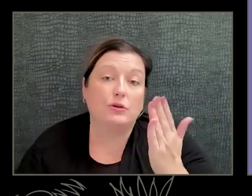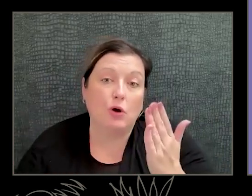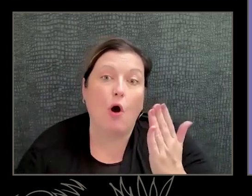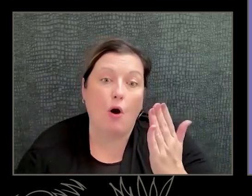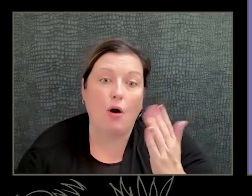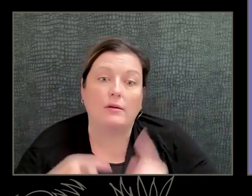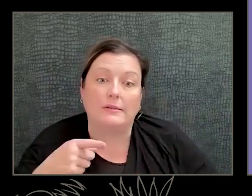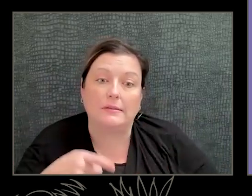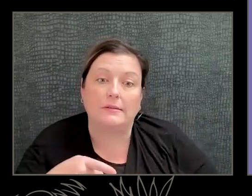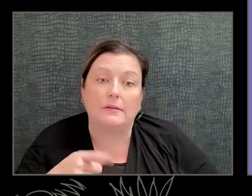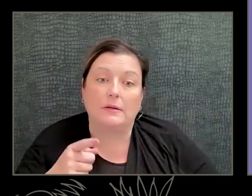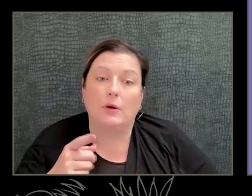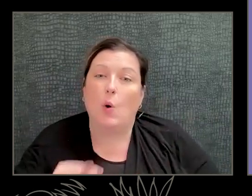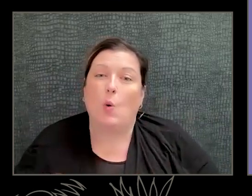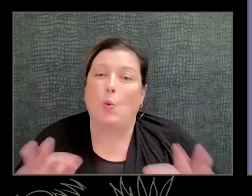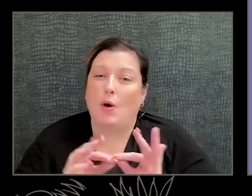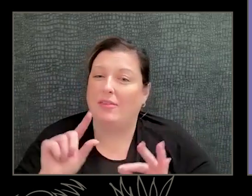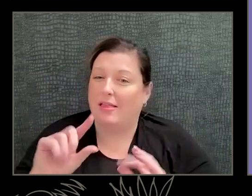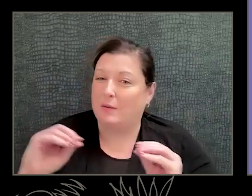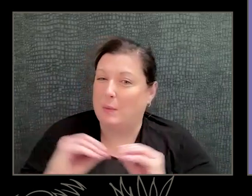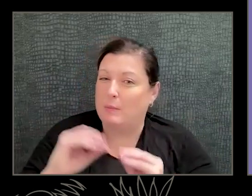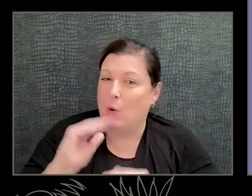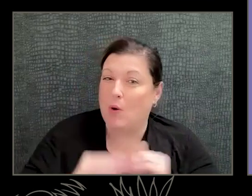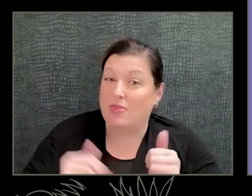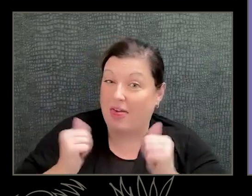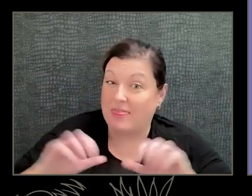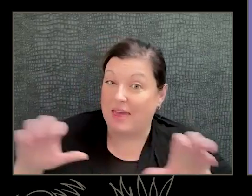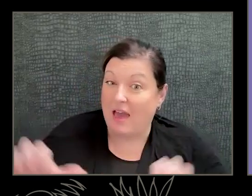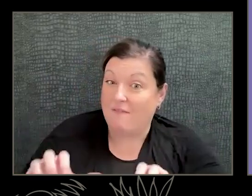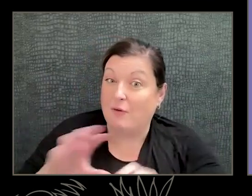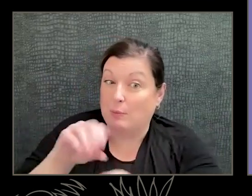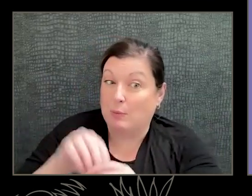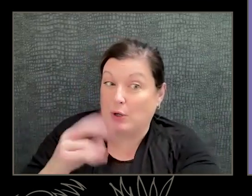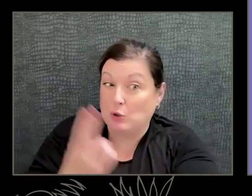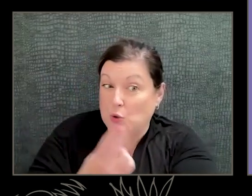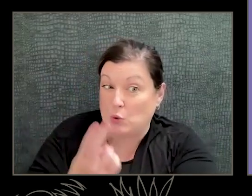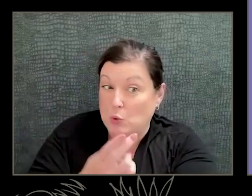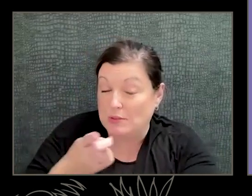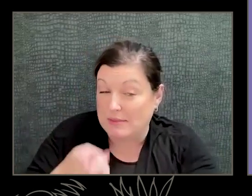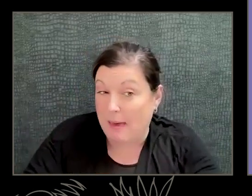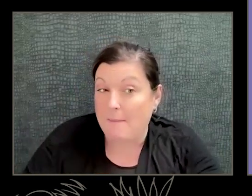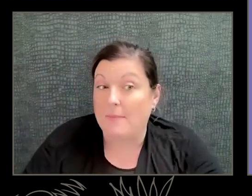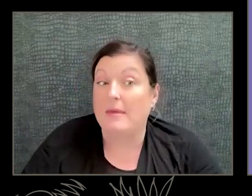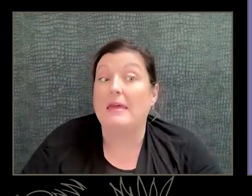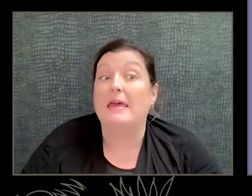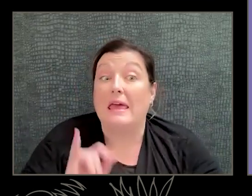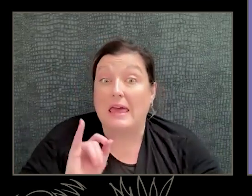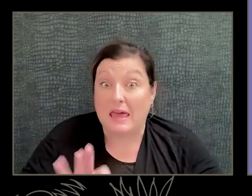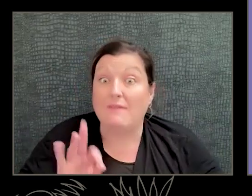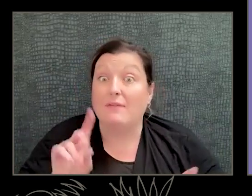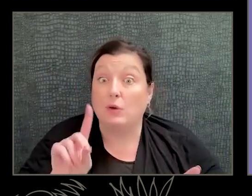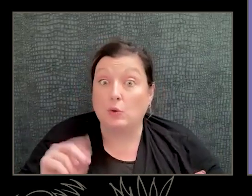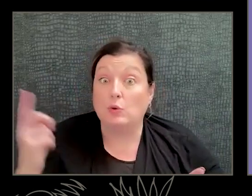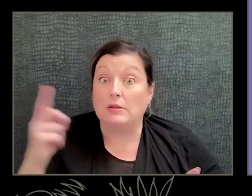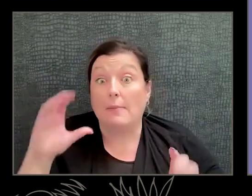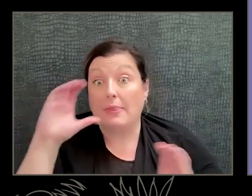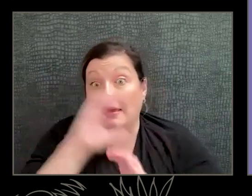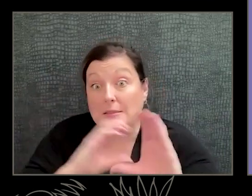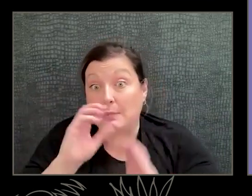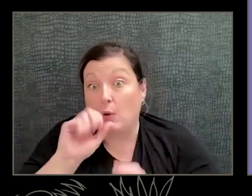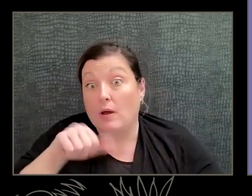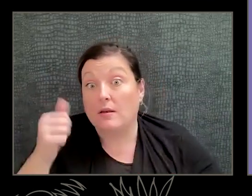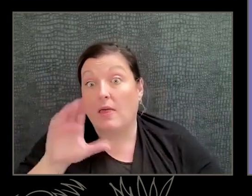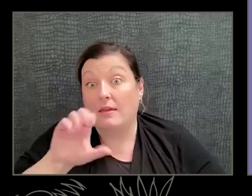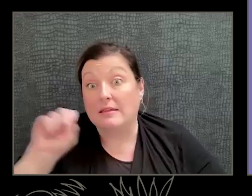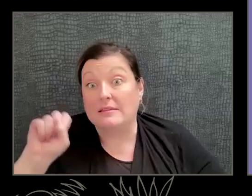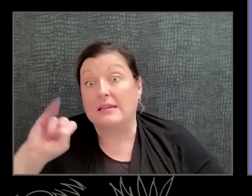to be worth a little bit more than the effort that you would put in to use them. So if you are going to be doing something like exploring another